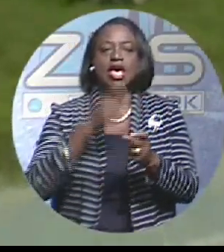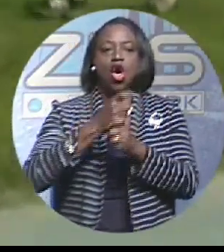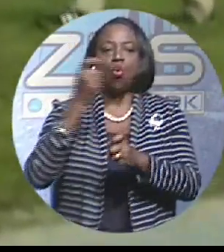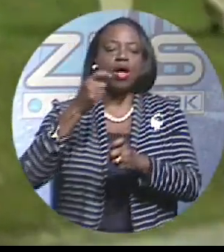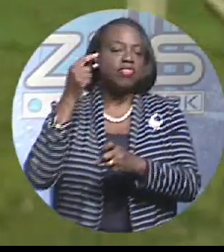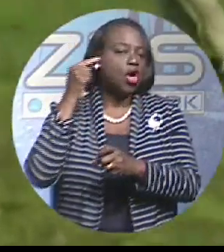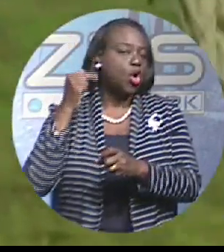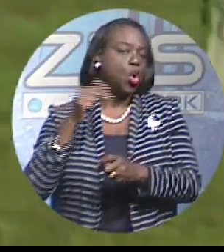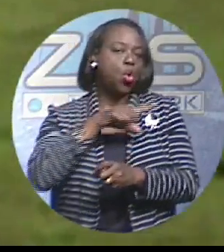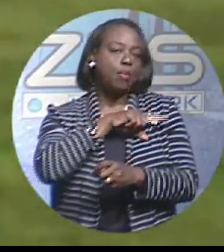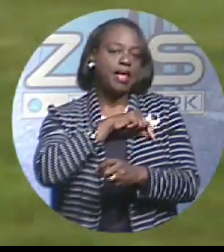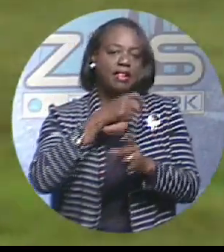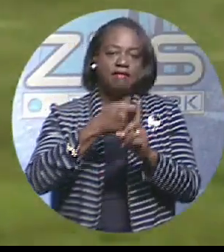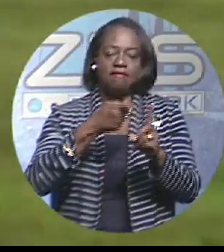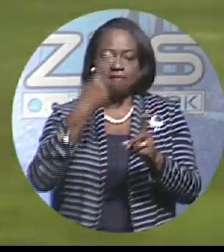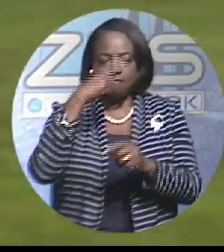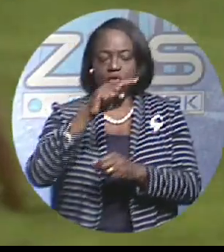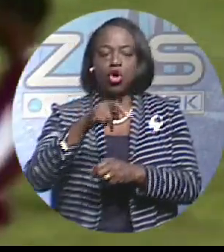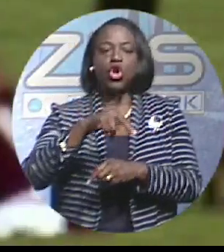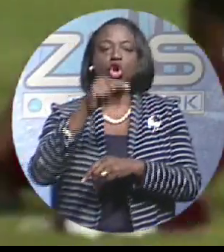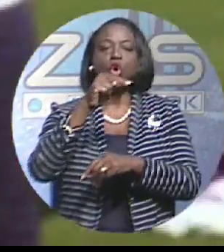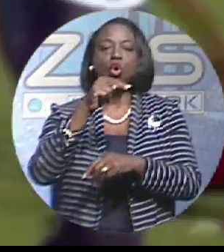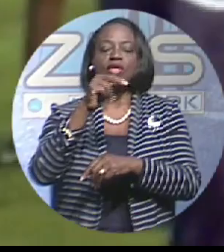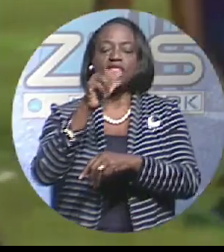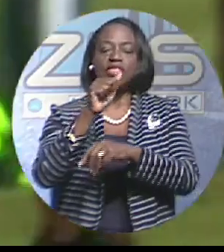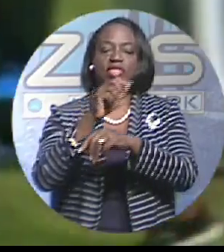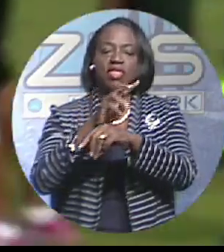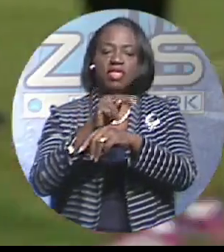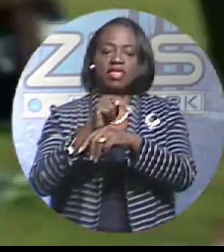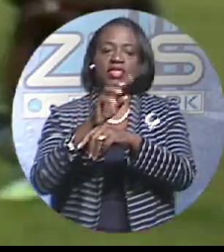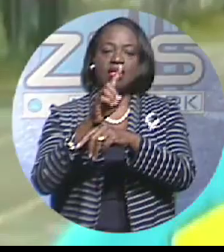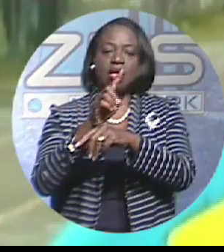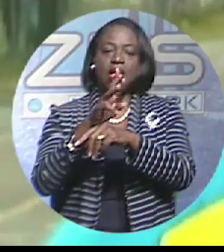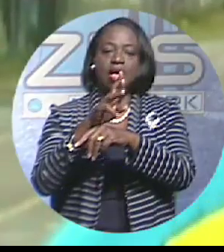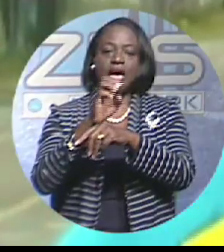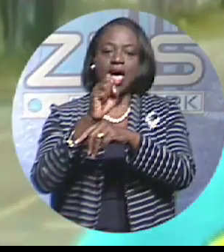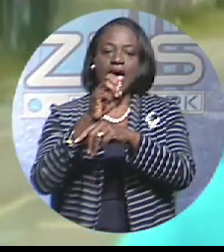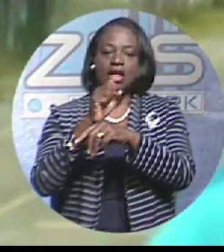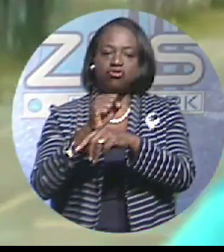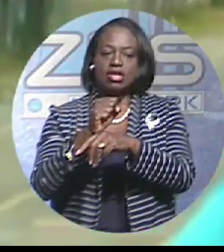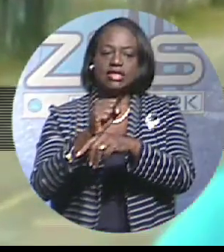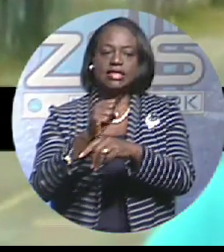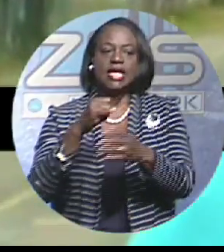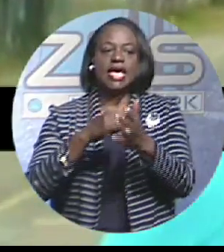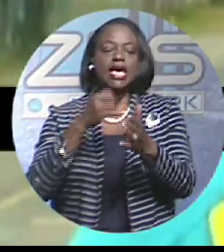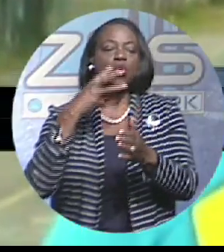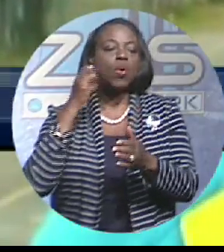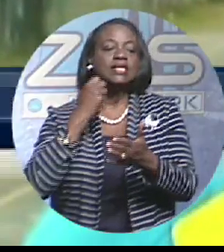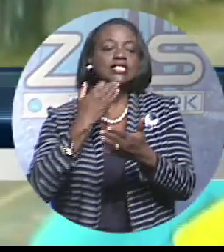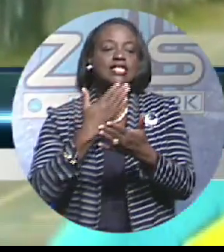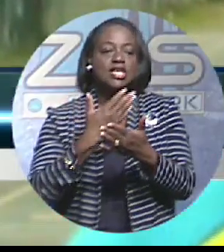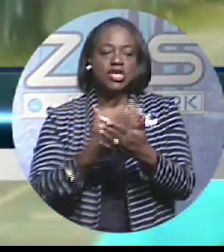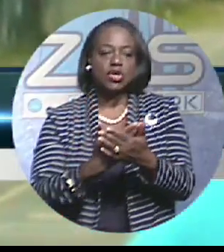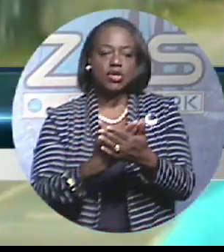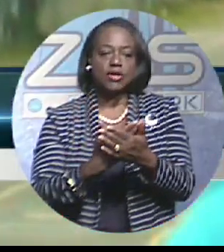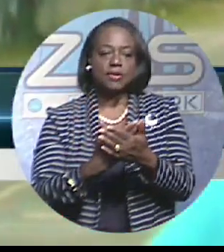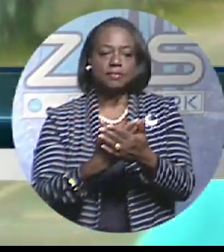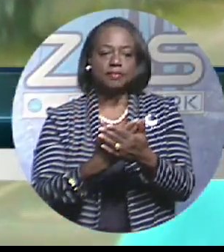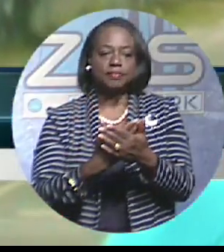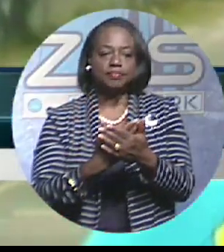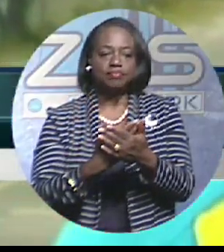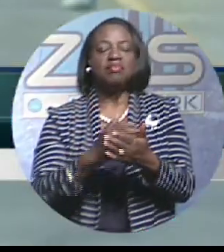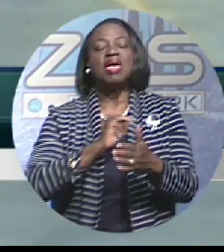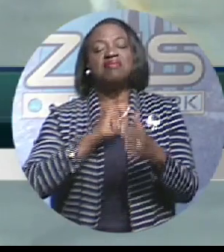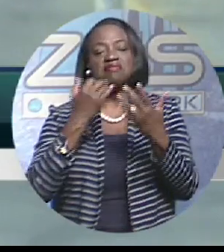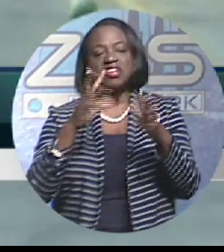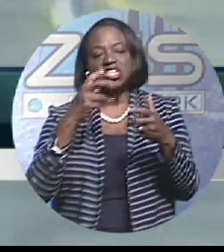medal for North Andrews. It was good. I had to pace myself on the back stretch and finish hard coming